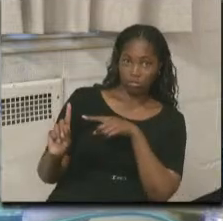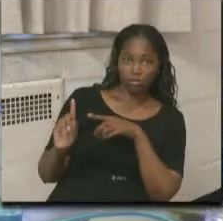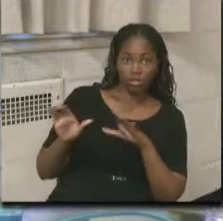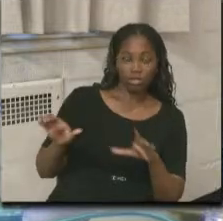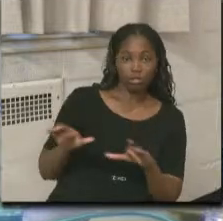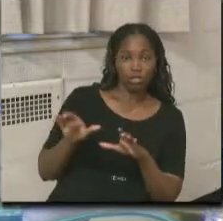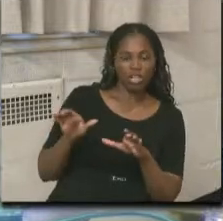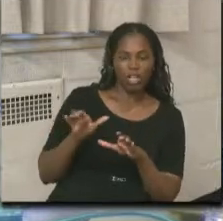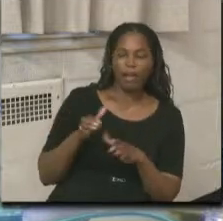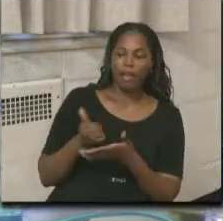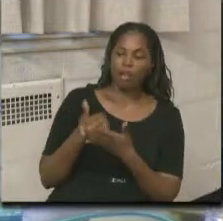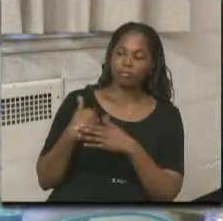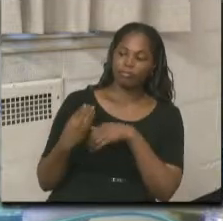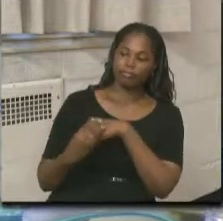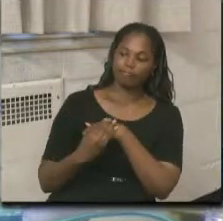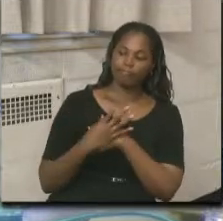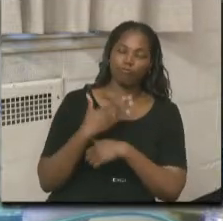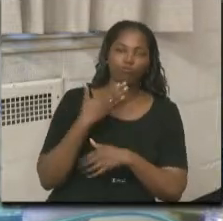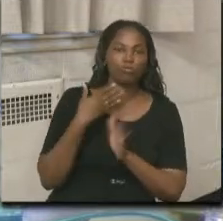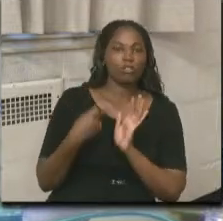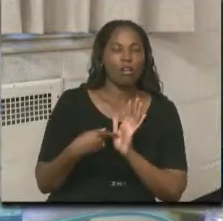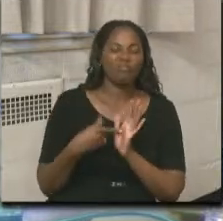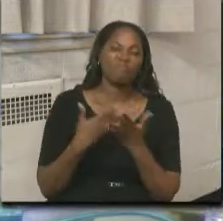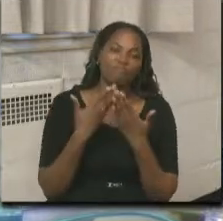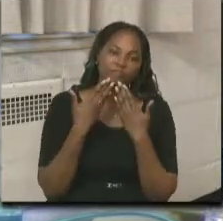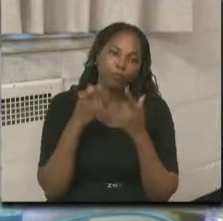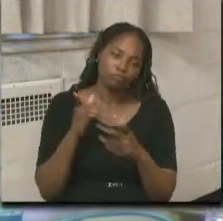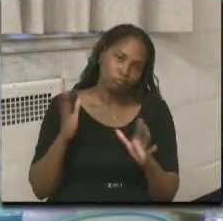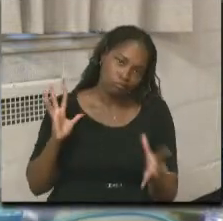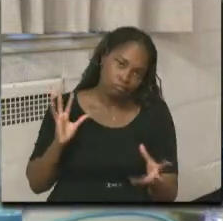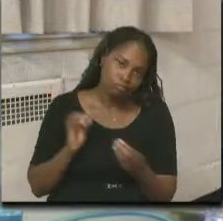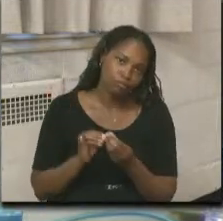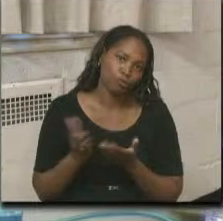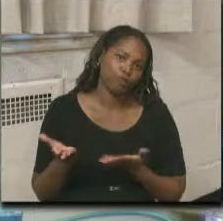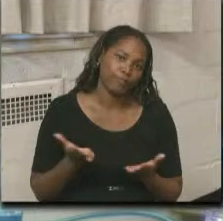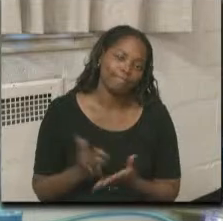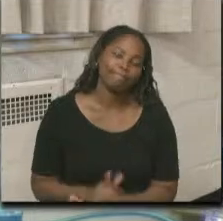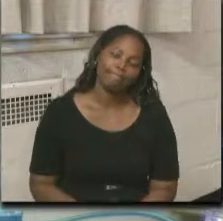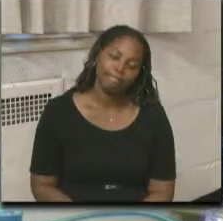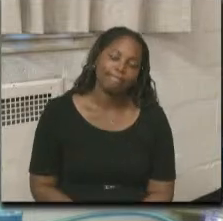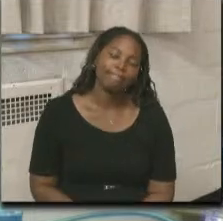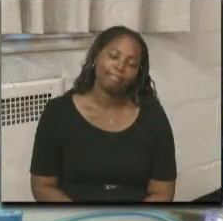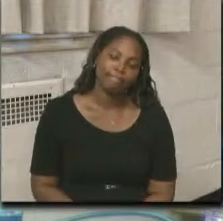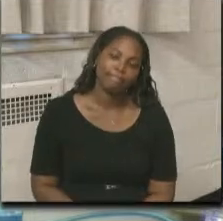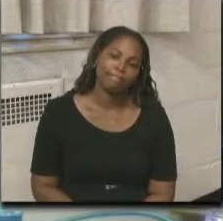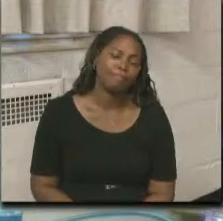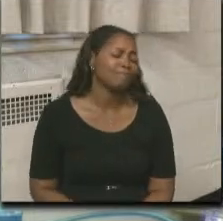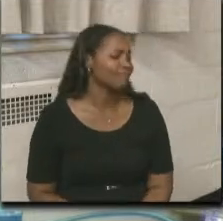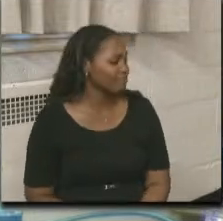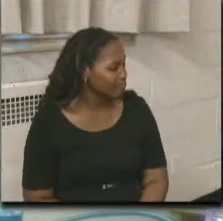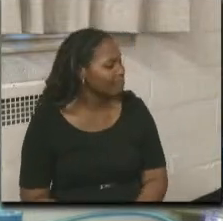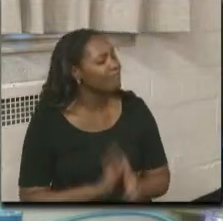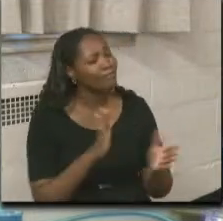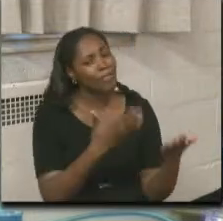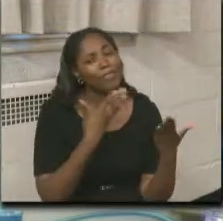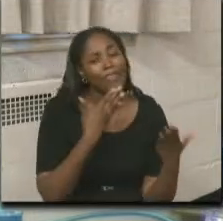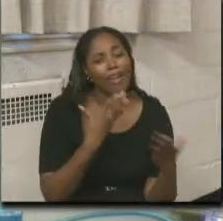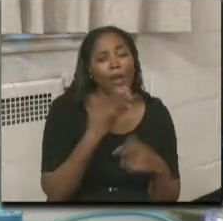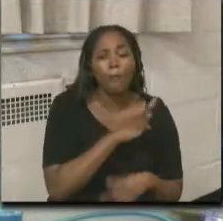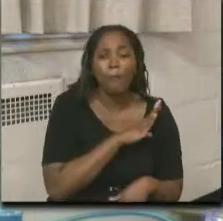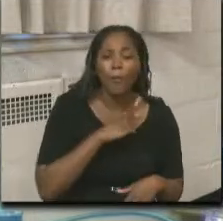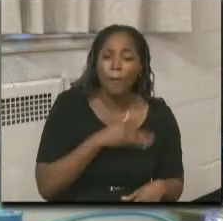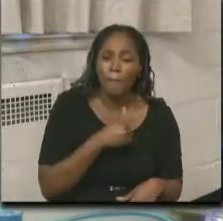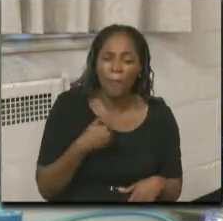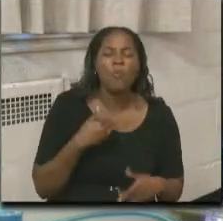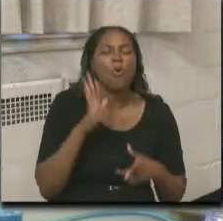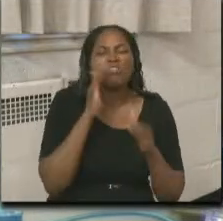want to say thank you for your service. That's it. Thank you so much, board members. As we continue to thanks,